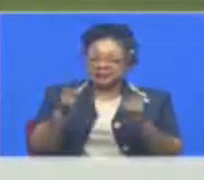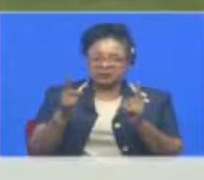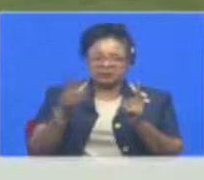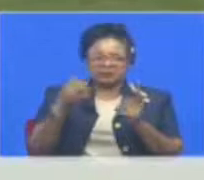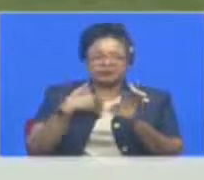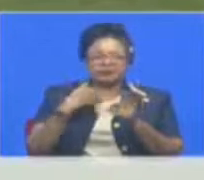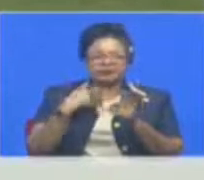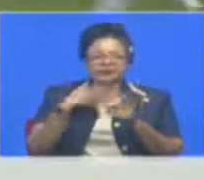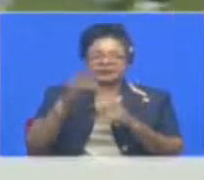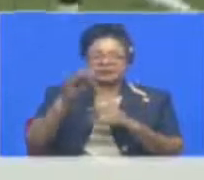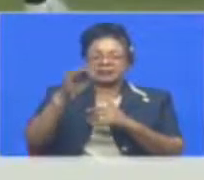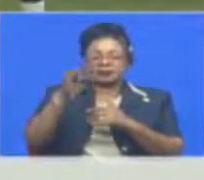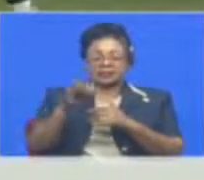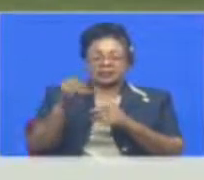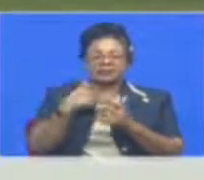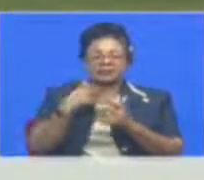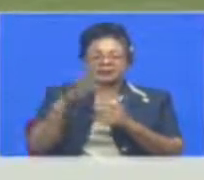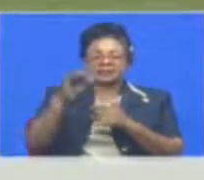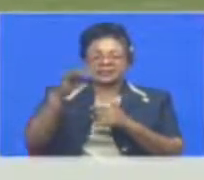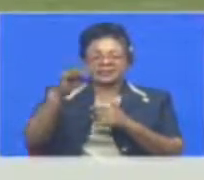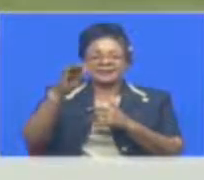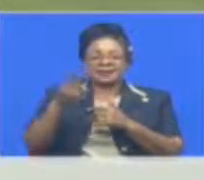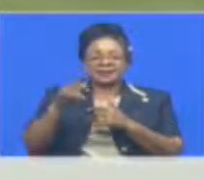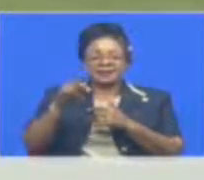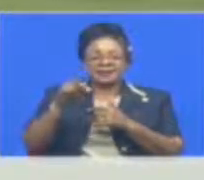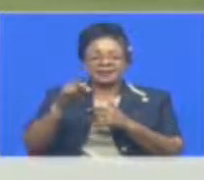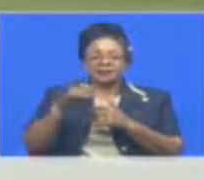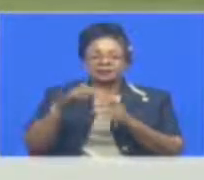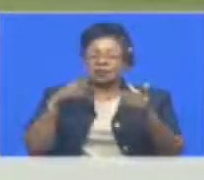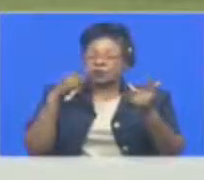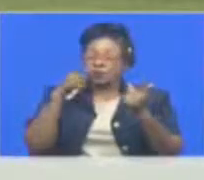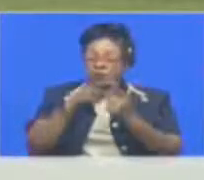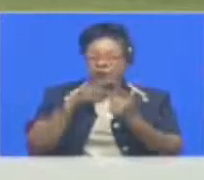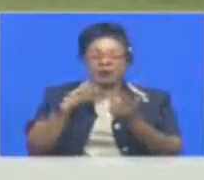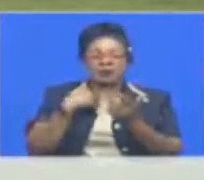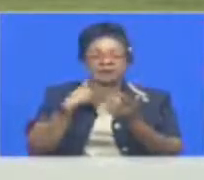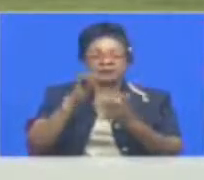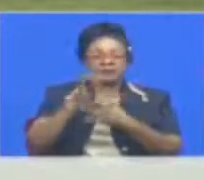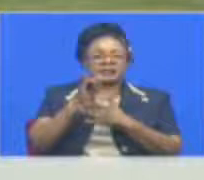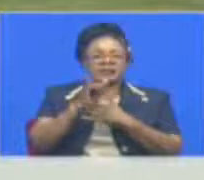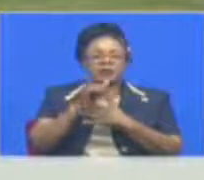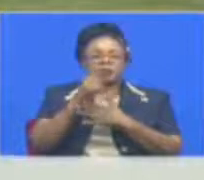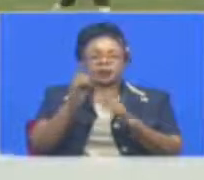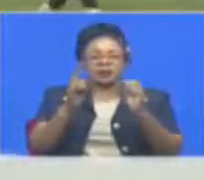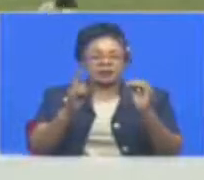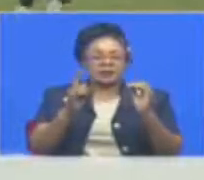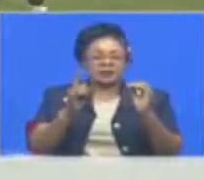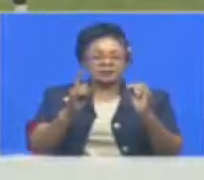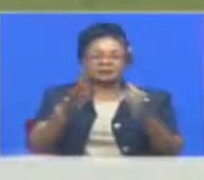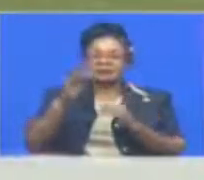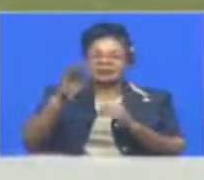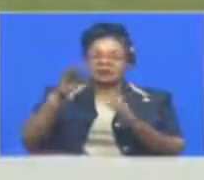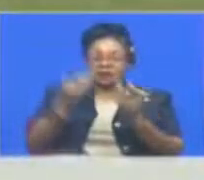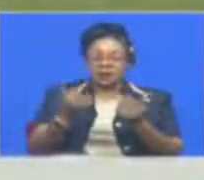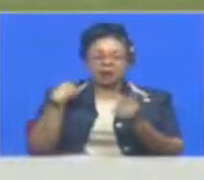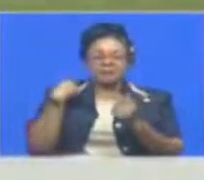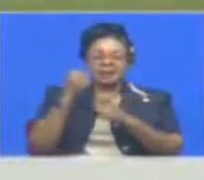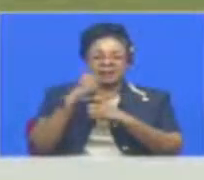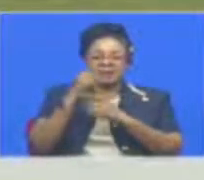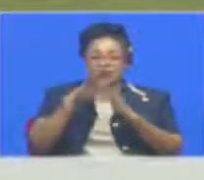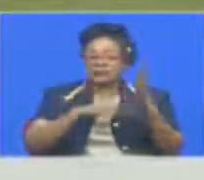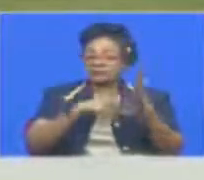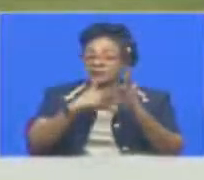referee flagging off Stephen Okiro's goal as offside, sealing the score at 1-0. BIDCO are now 11th on the log with